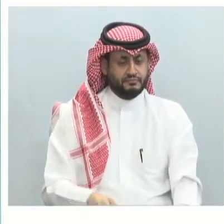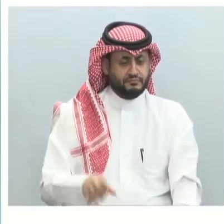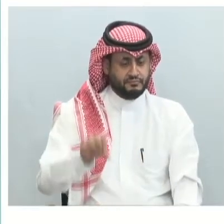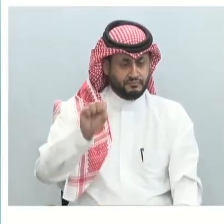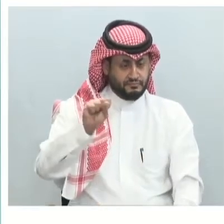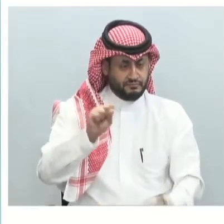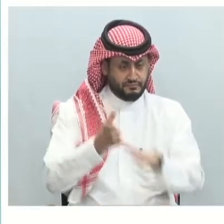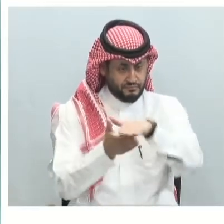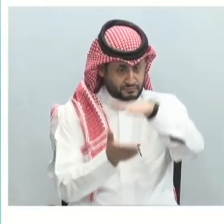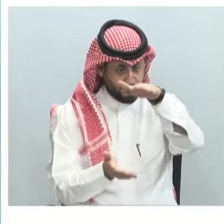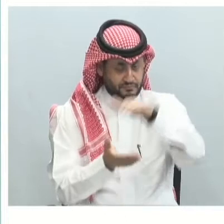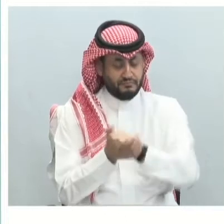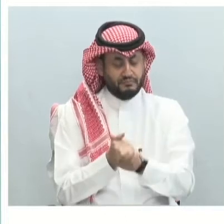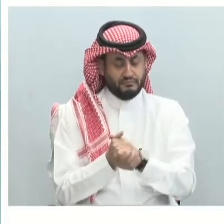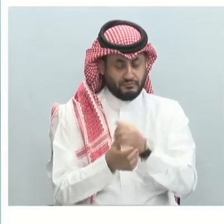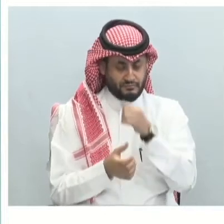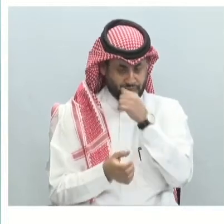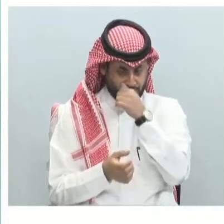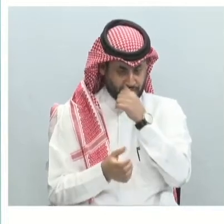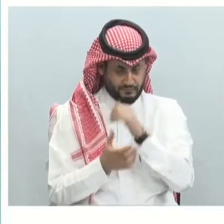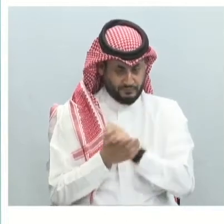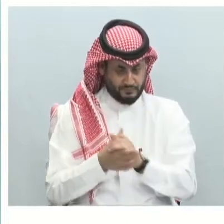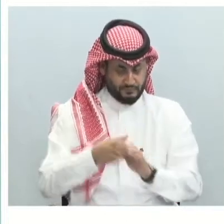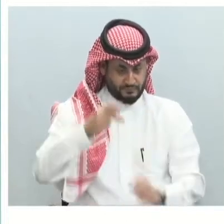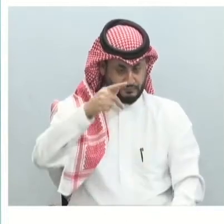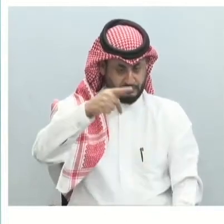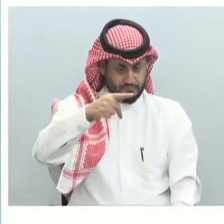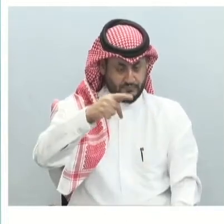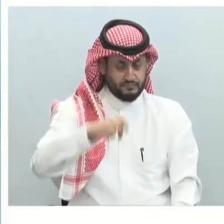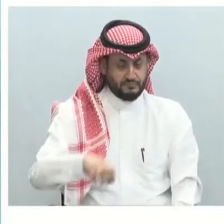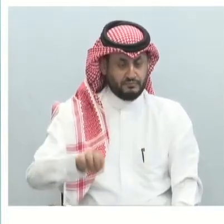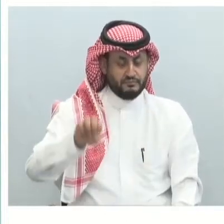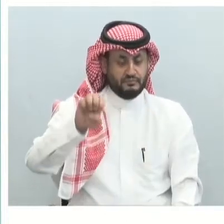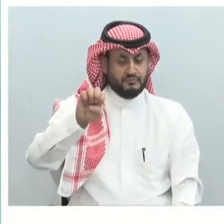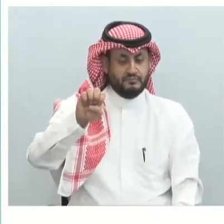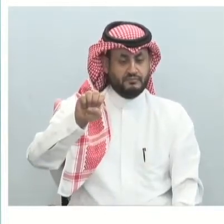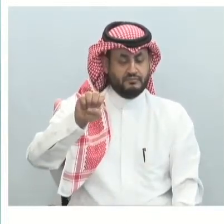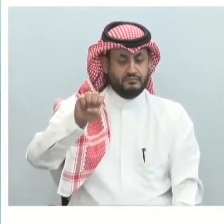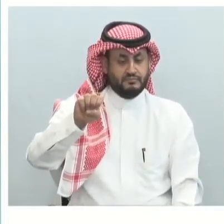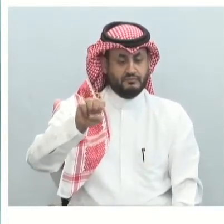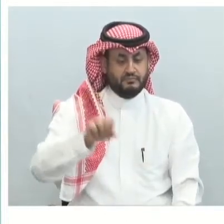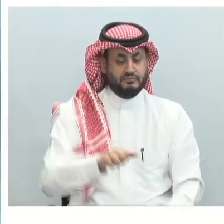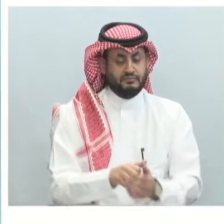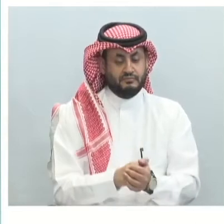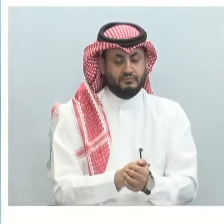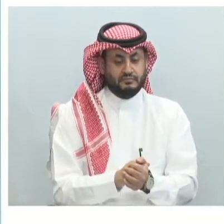with capital S, then we have P, okay?